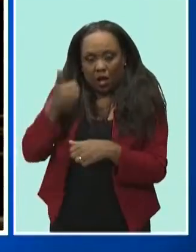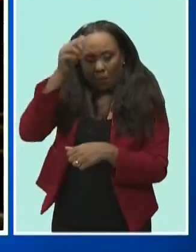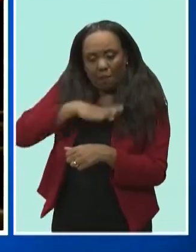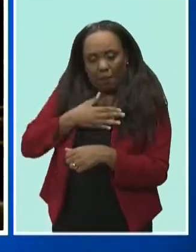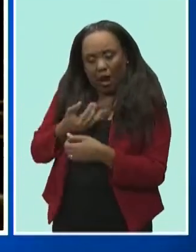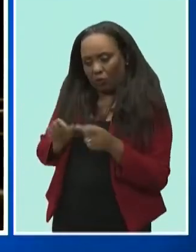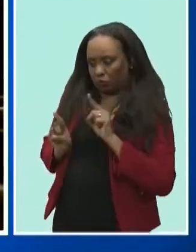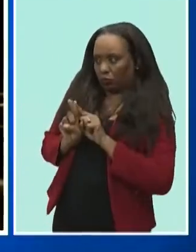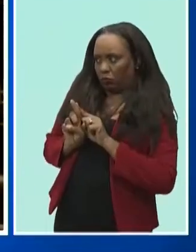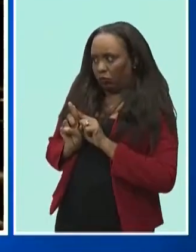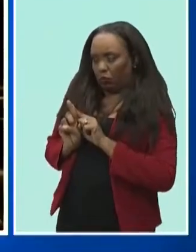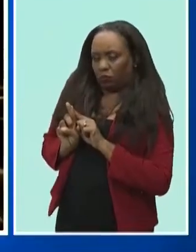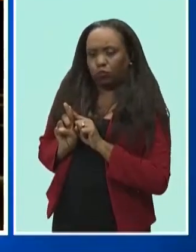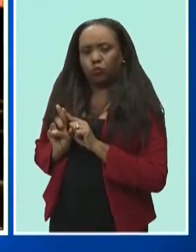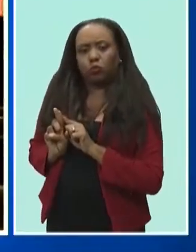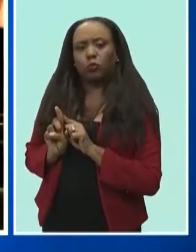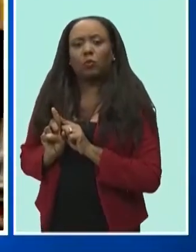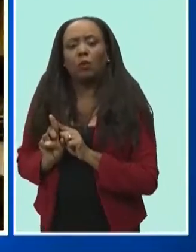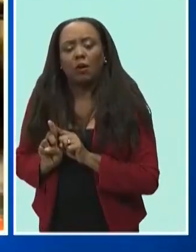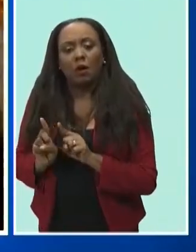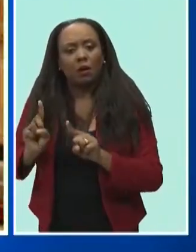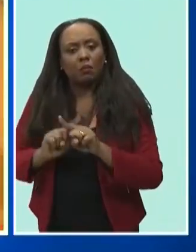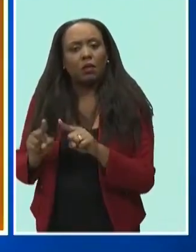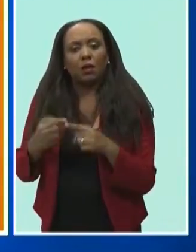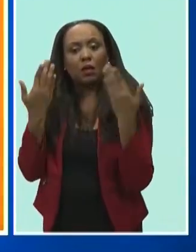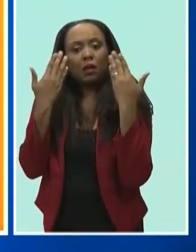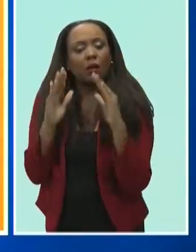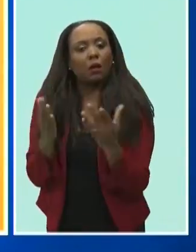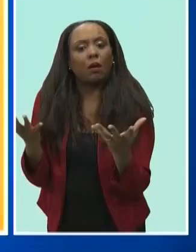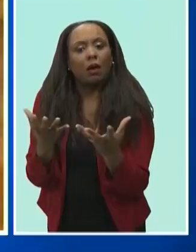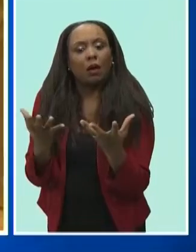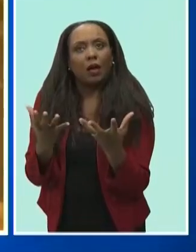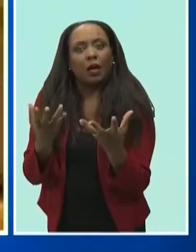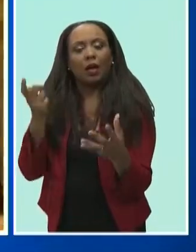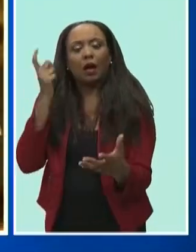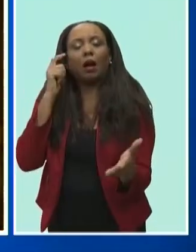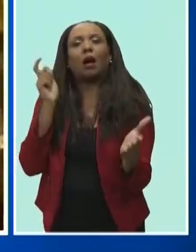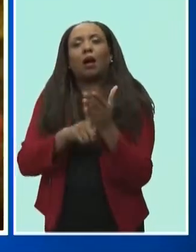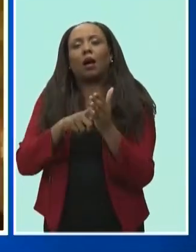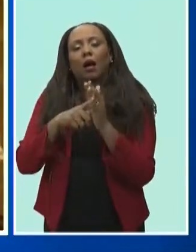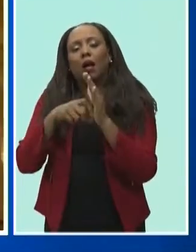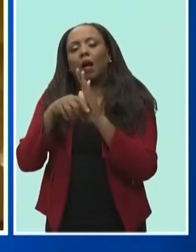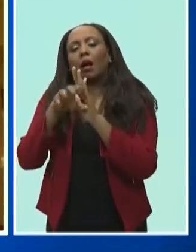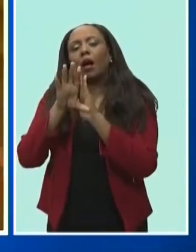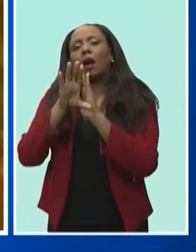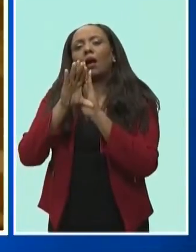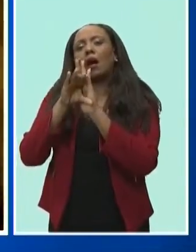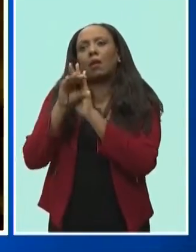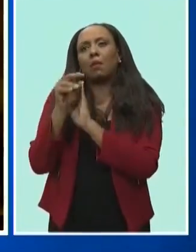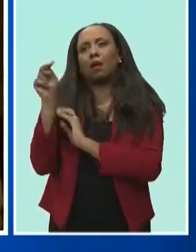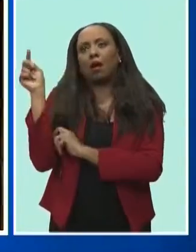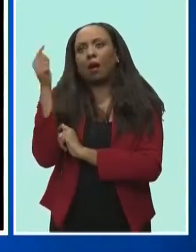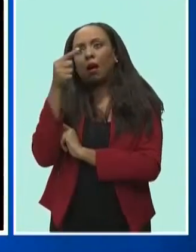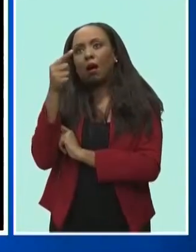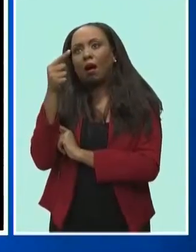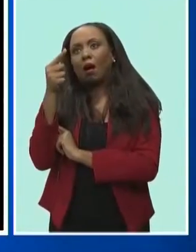buddy close behind. But what they didn't know is that the whole thing was caught on one of the many surveillance